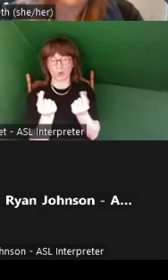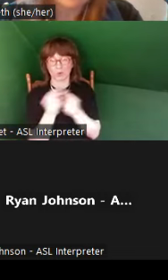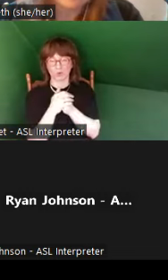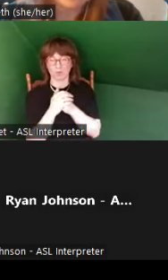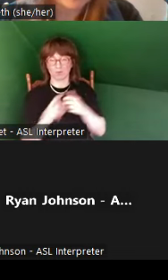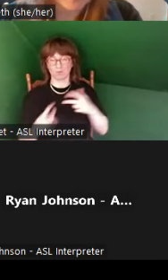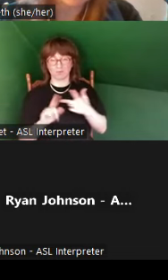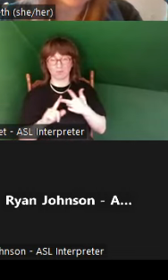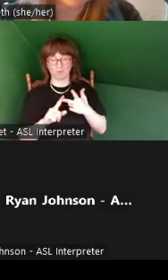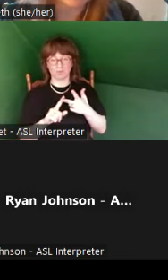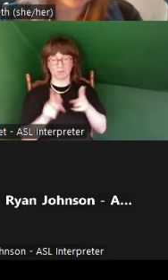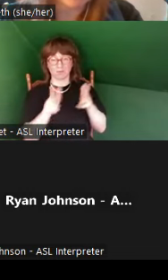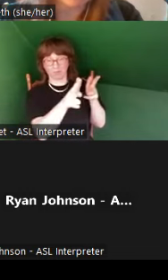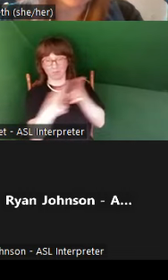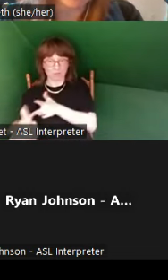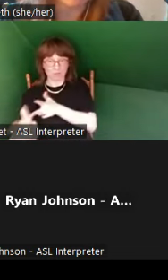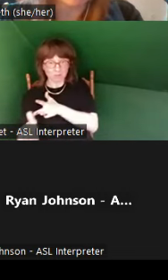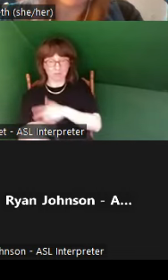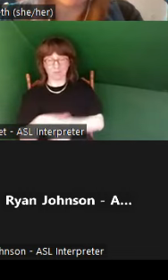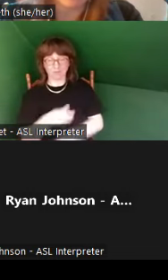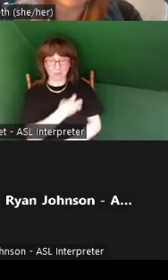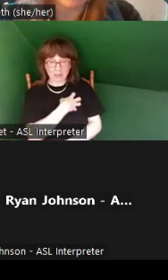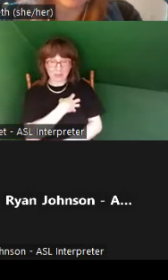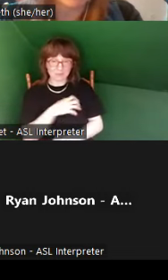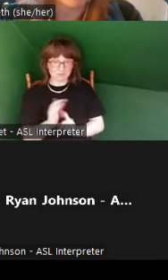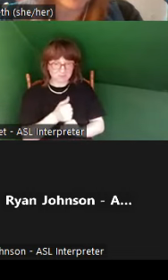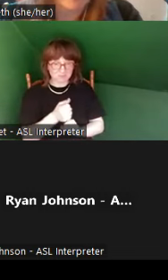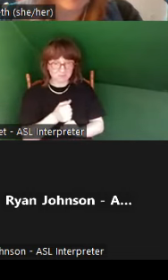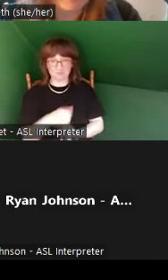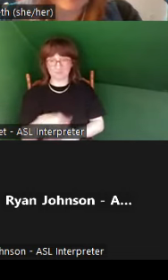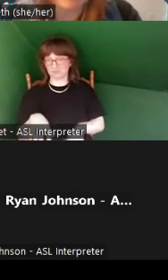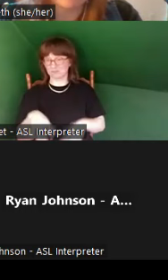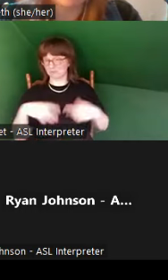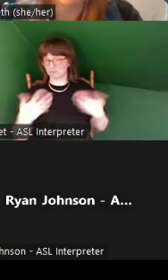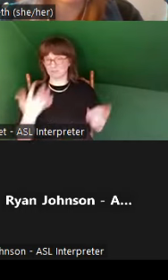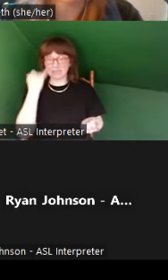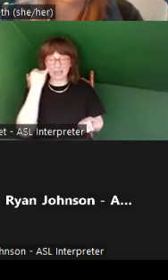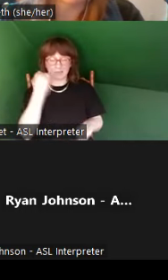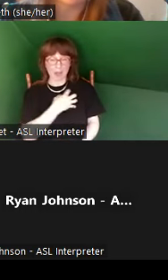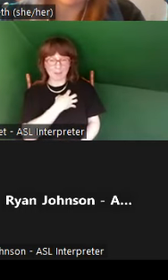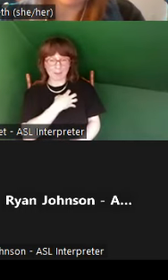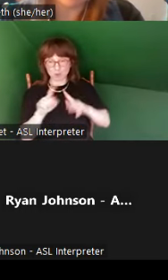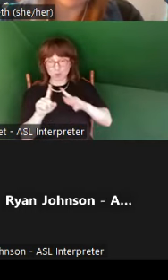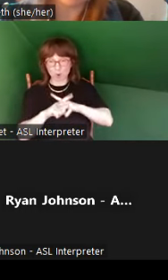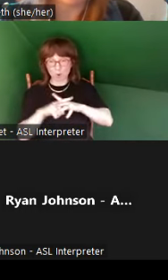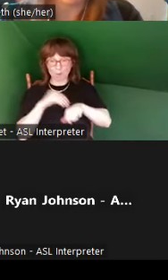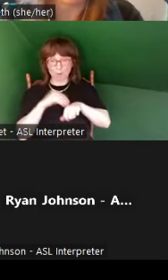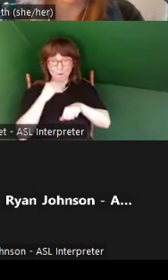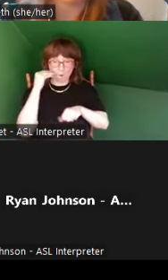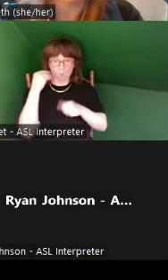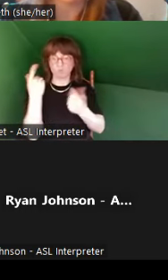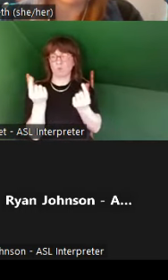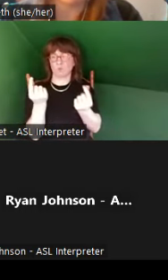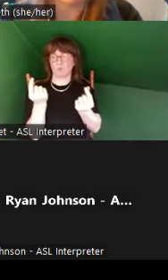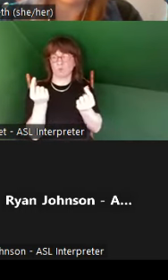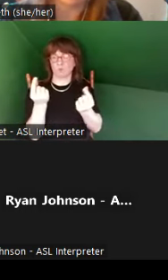being pulled over or detained by law enforcement, or if law enforcement were to come to their residence. It's really important that we